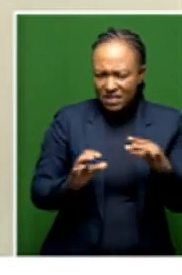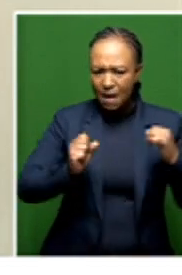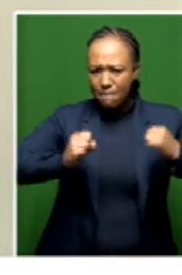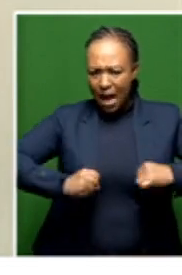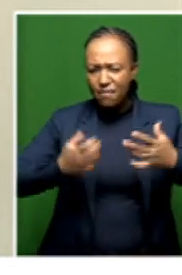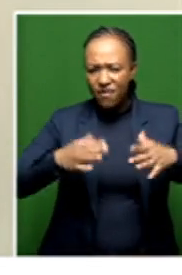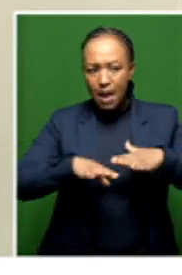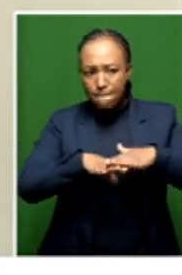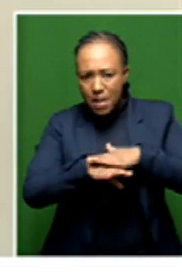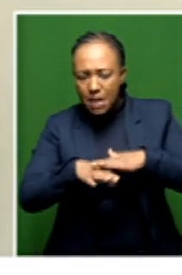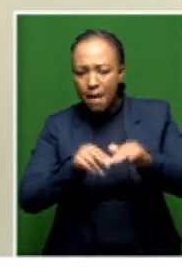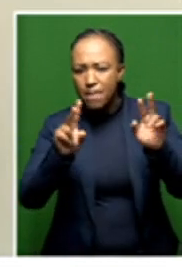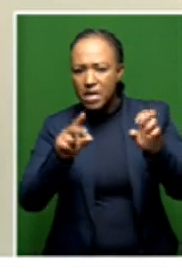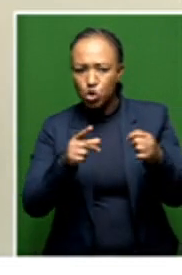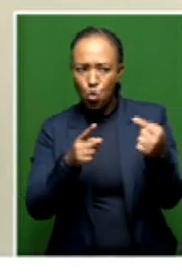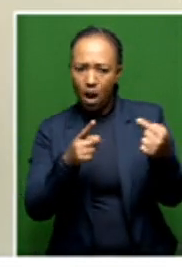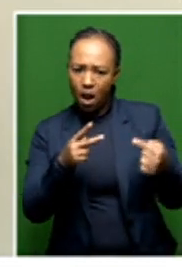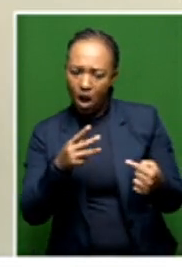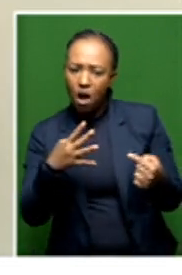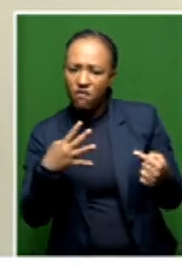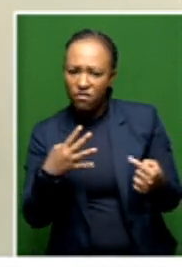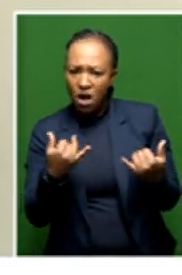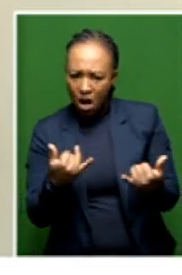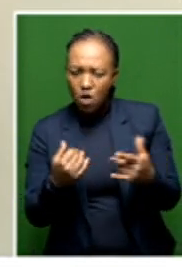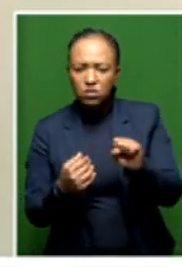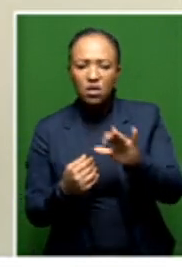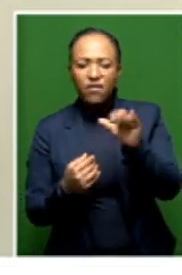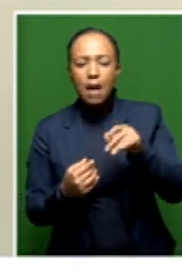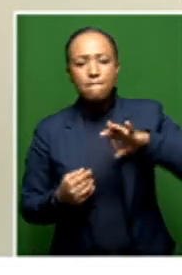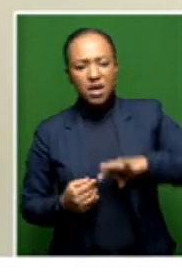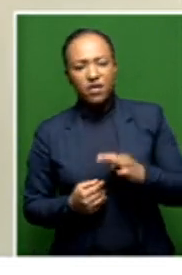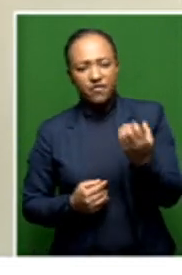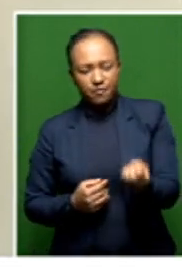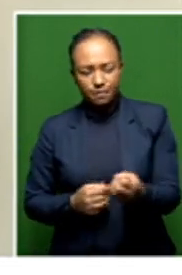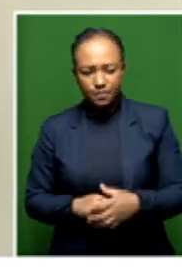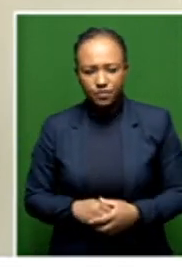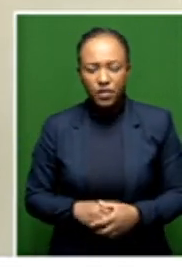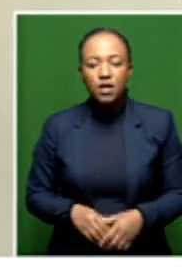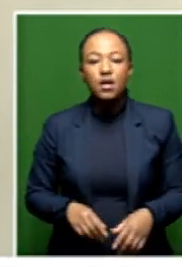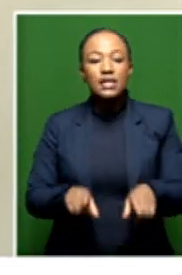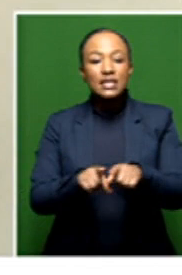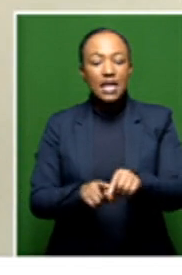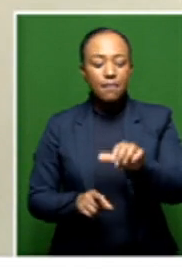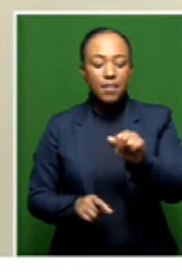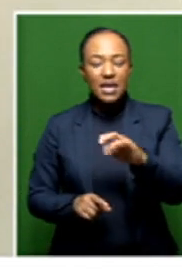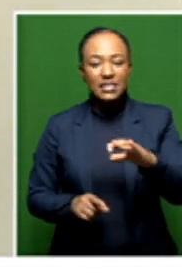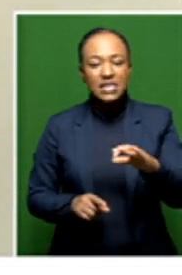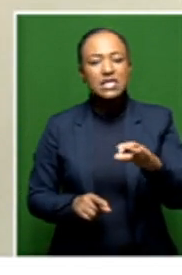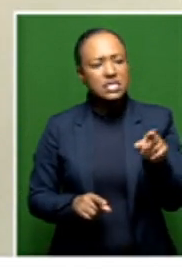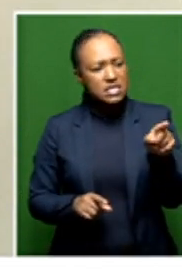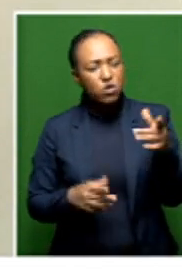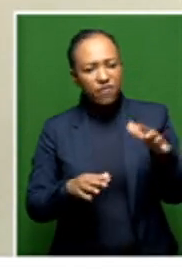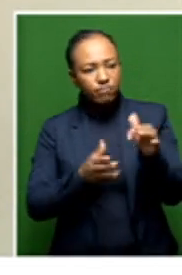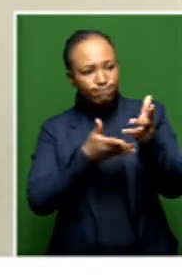those minimum issues, and now they have been advanced. South Africans are benefiting. And we are now, it is also the ANC, through our engagement